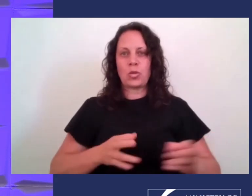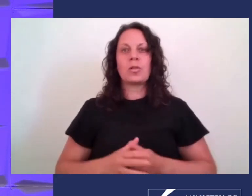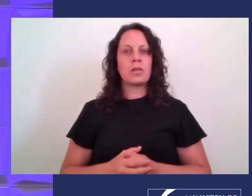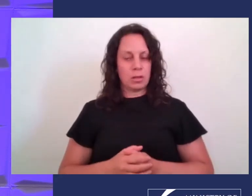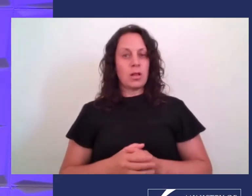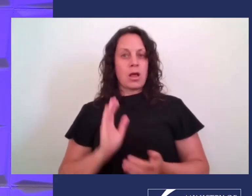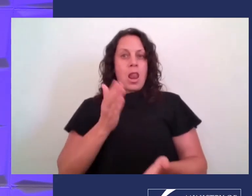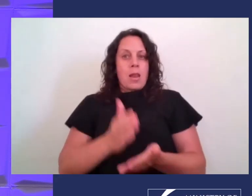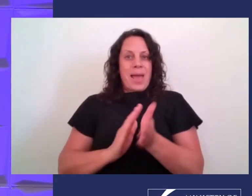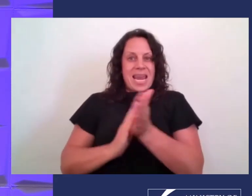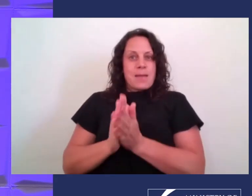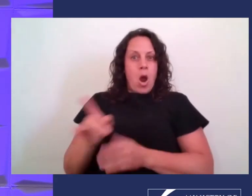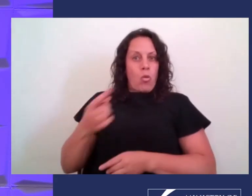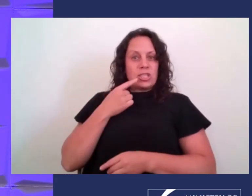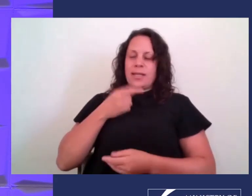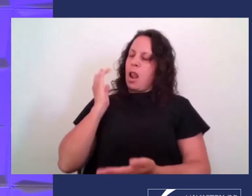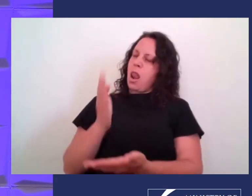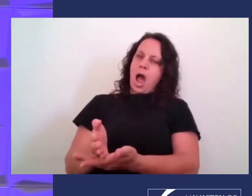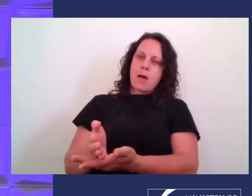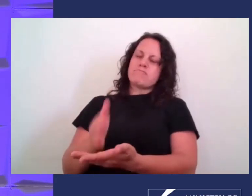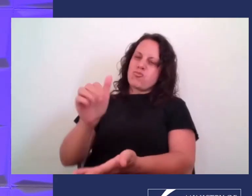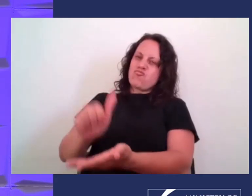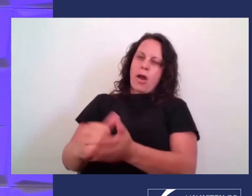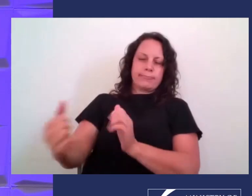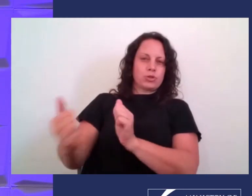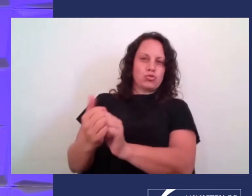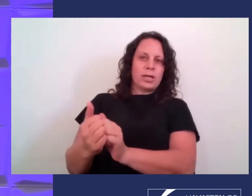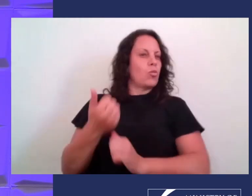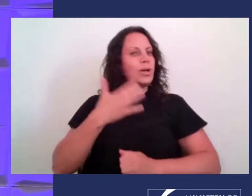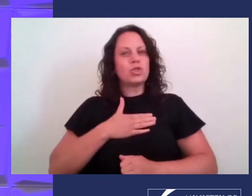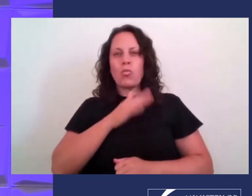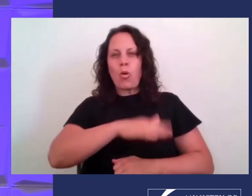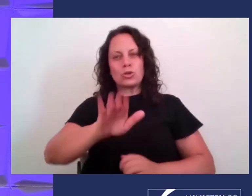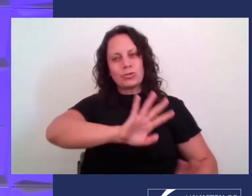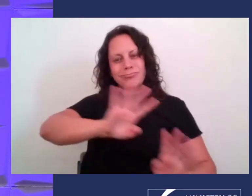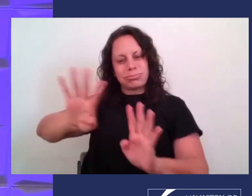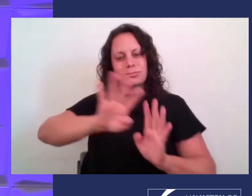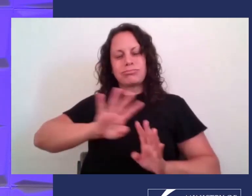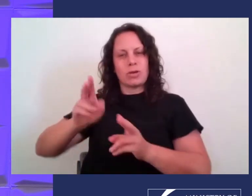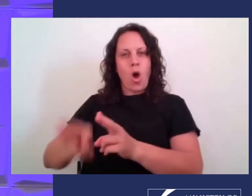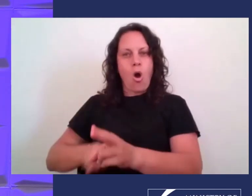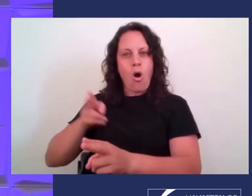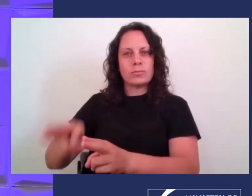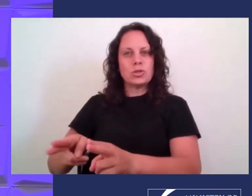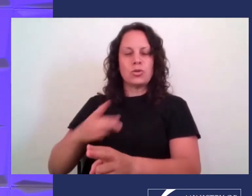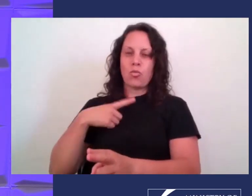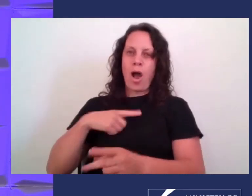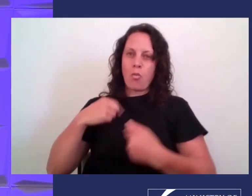Hinemoa says is correct. We do not want to see children in hospital, particularly if we can prevent them being in